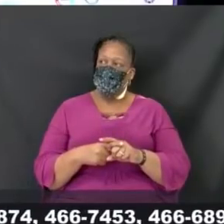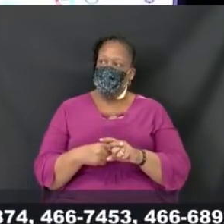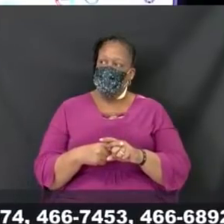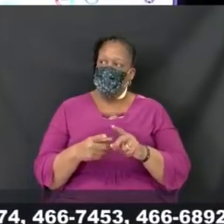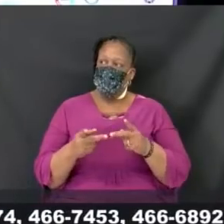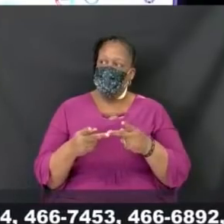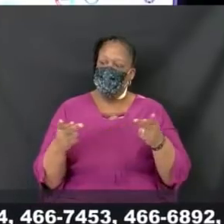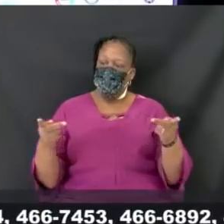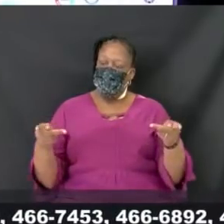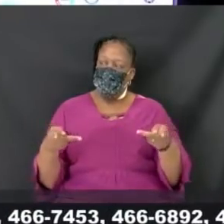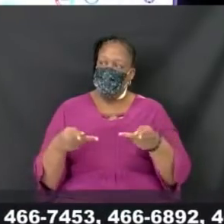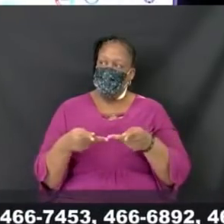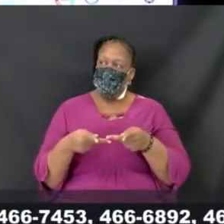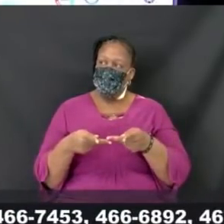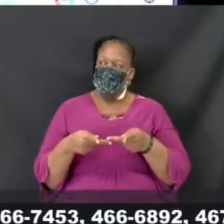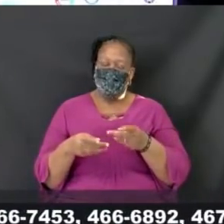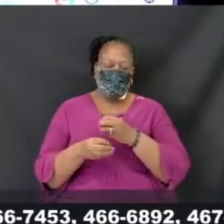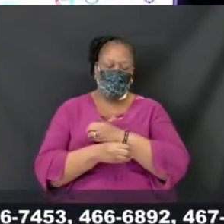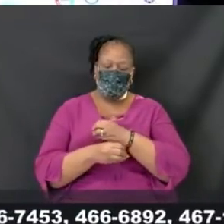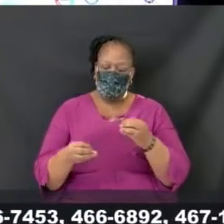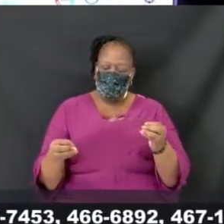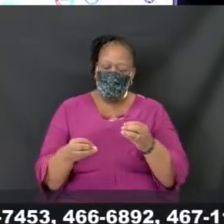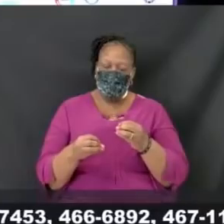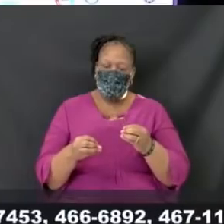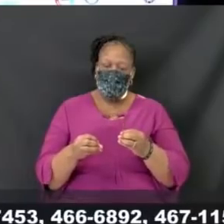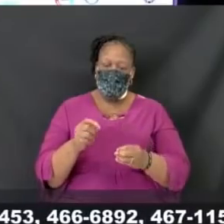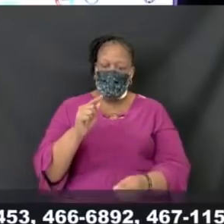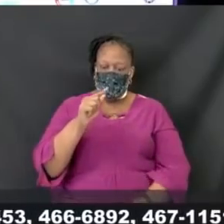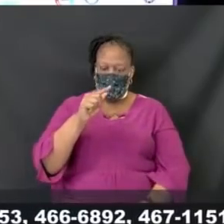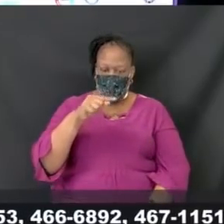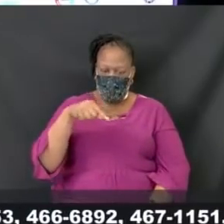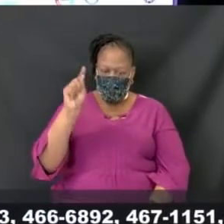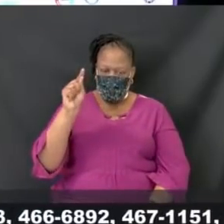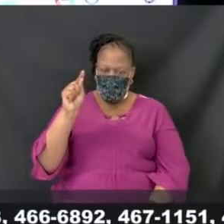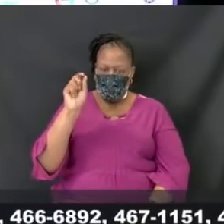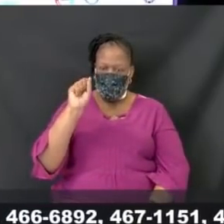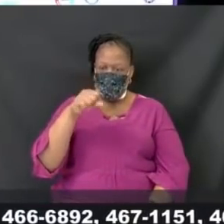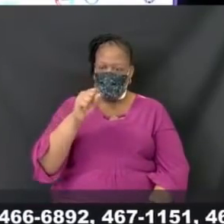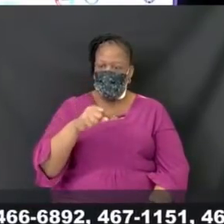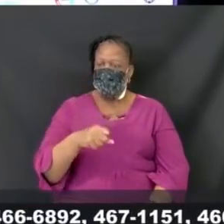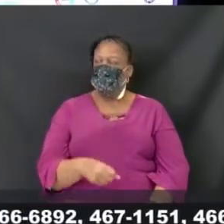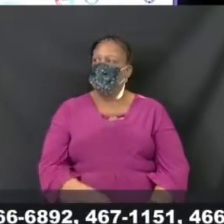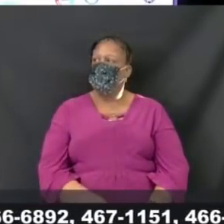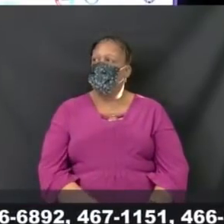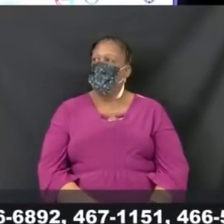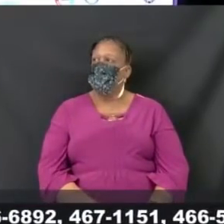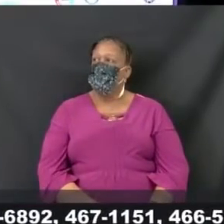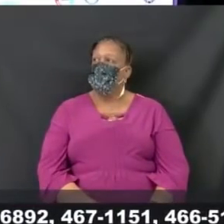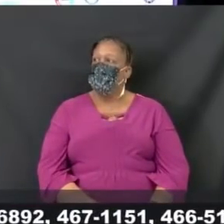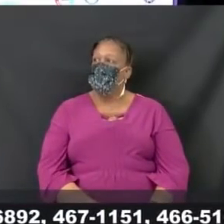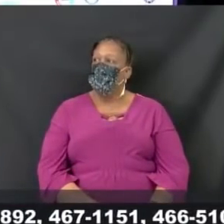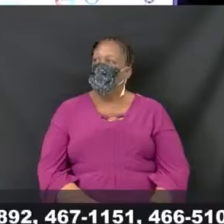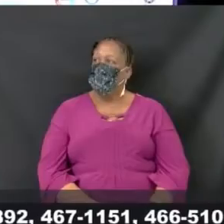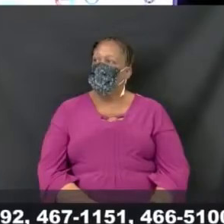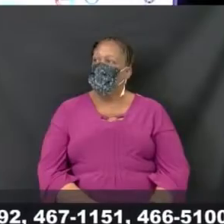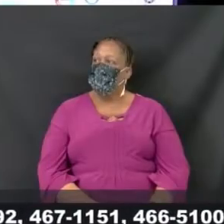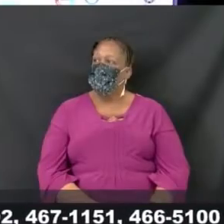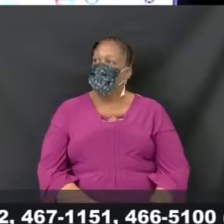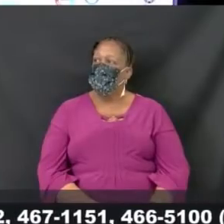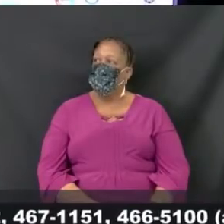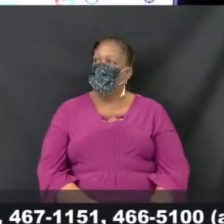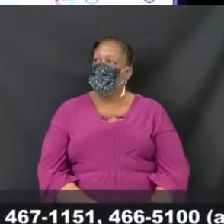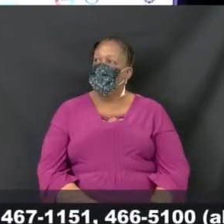to enter these destinations without approvals. However, what we are seeing is that persons are entering the